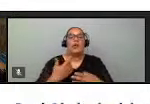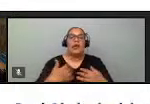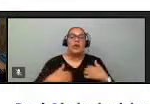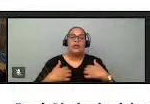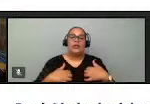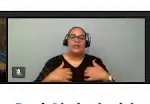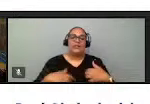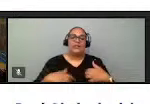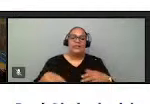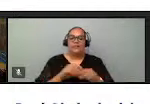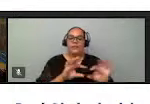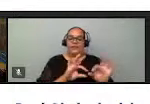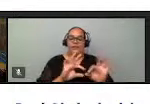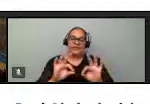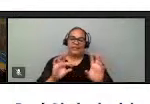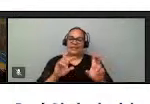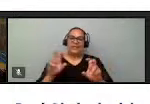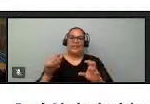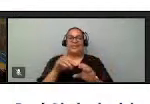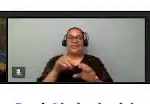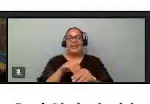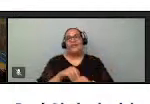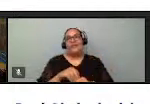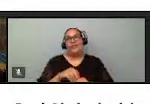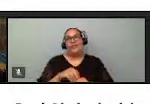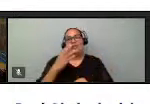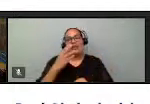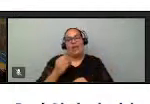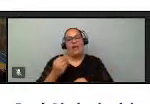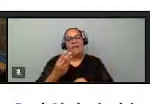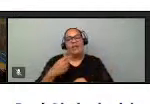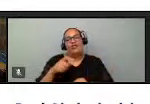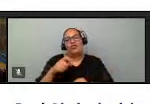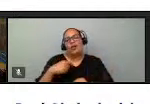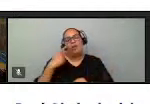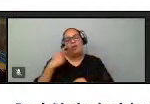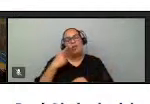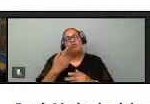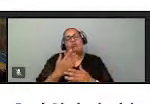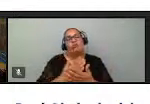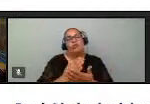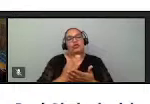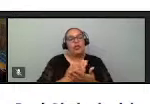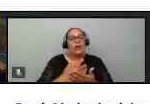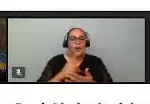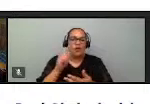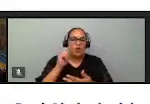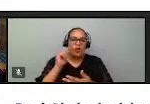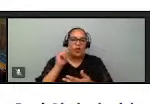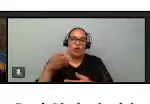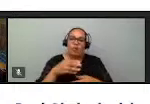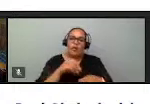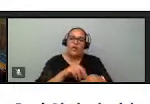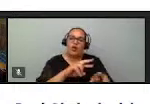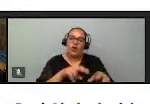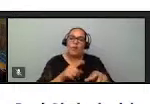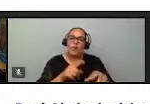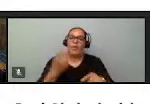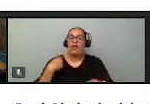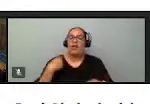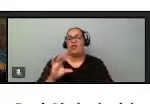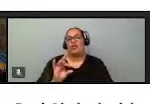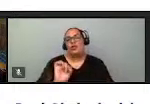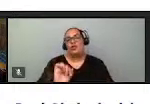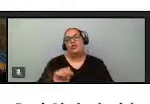anticipating uh similar types of interventions chair I thought I would just share with you because I don't think you were in the room but this is last